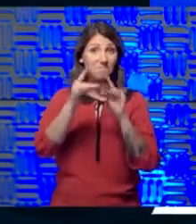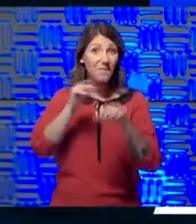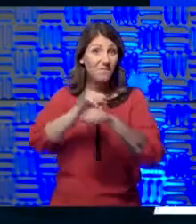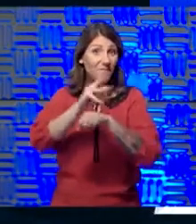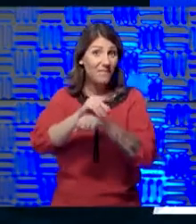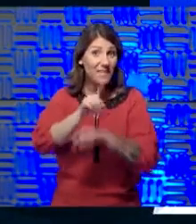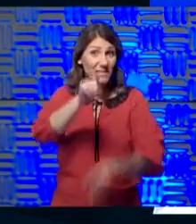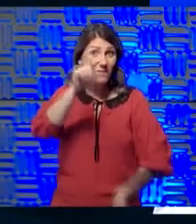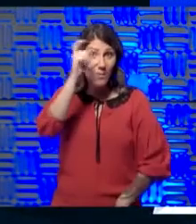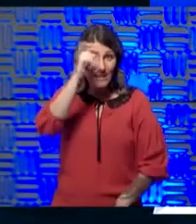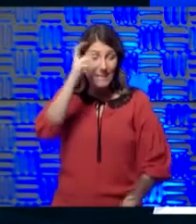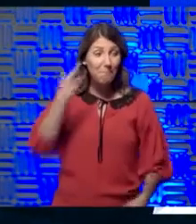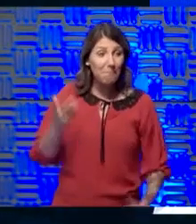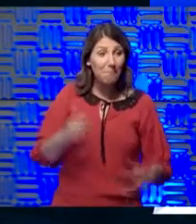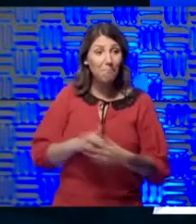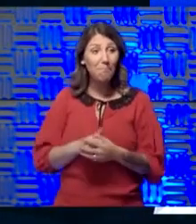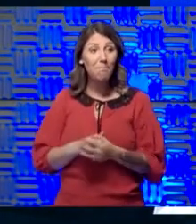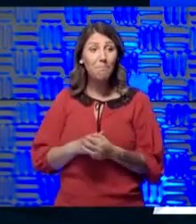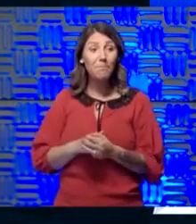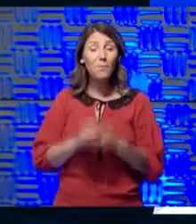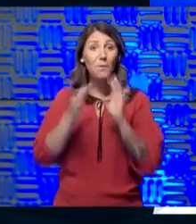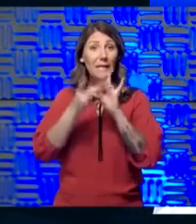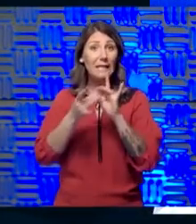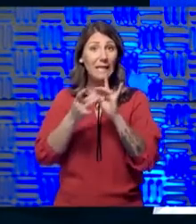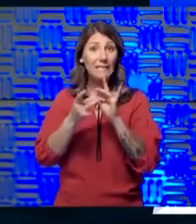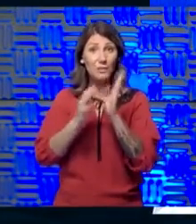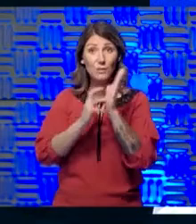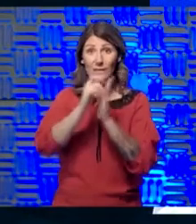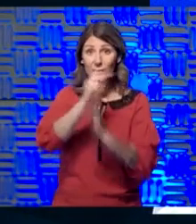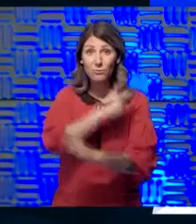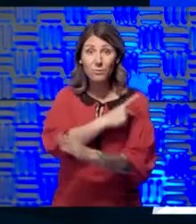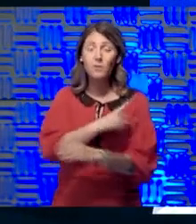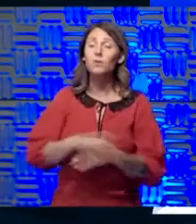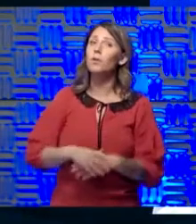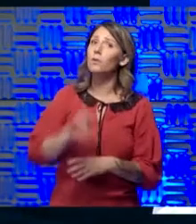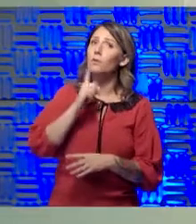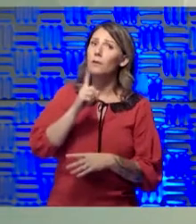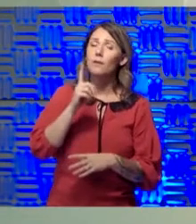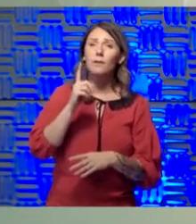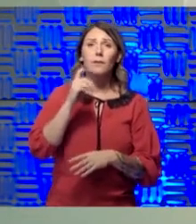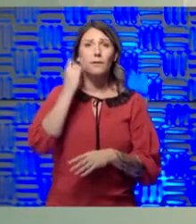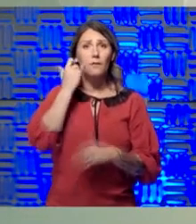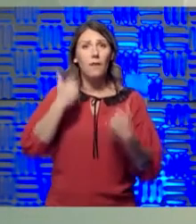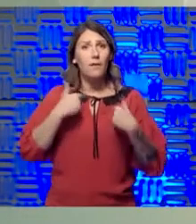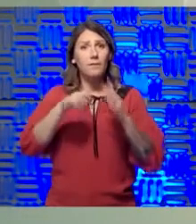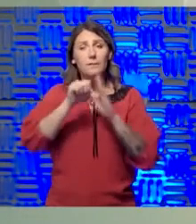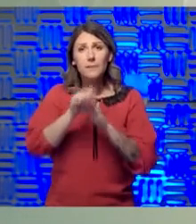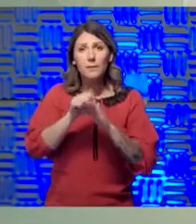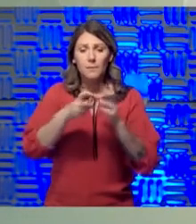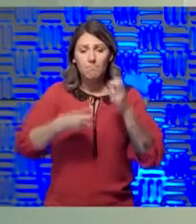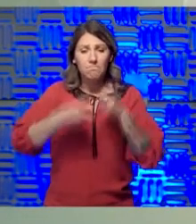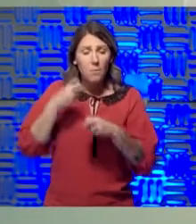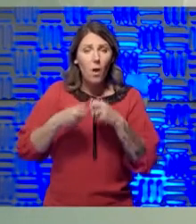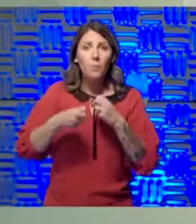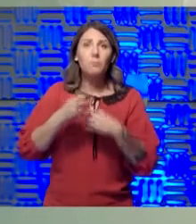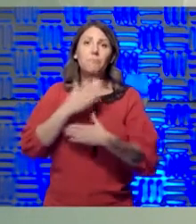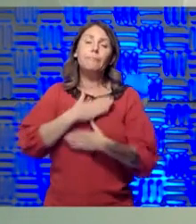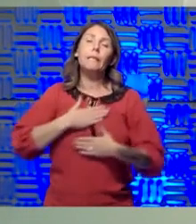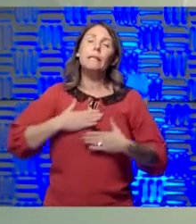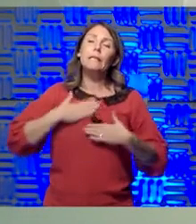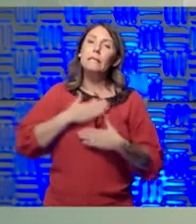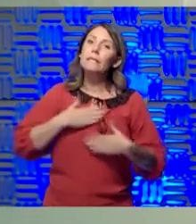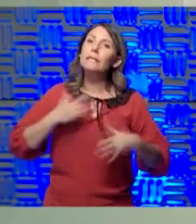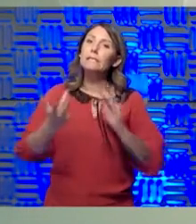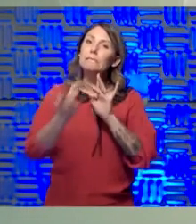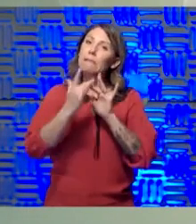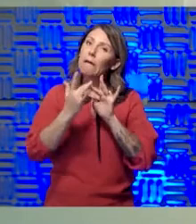your perspective about cancer care. Yeah, really, if you're having symptoms or problems, please get a hold of